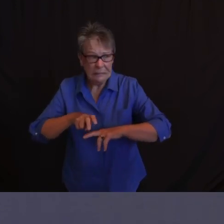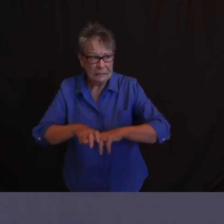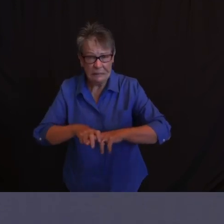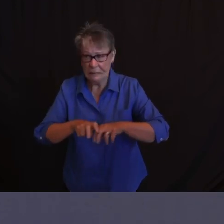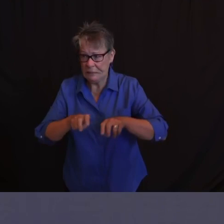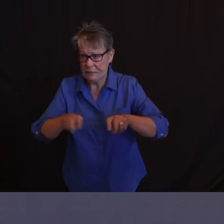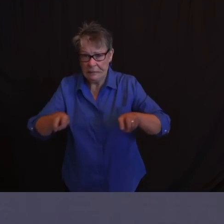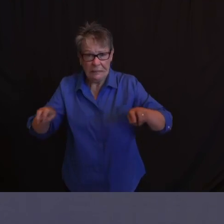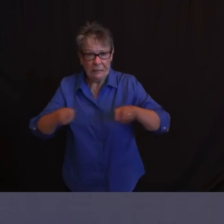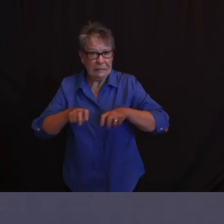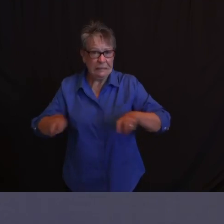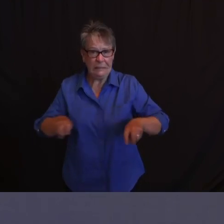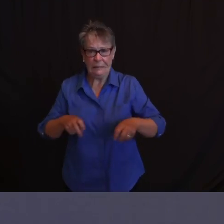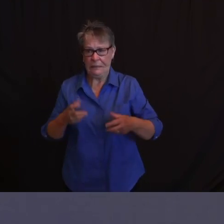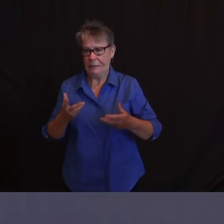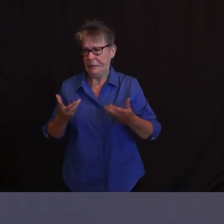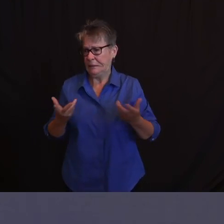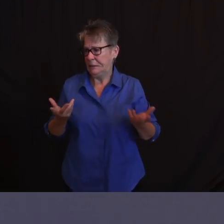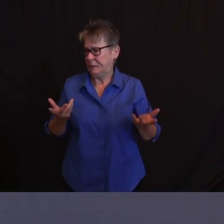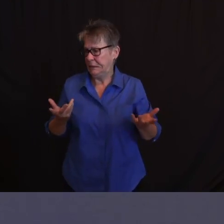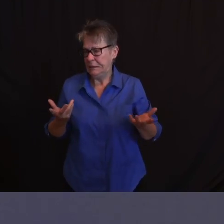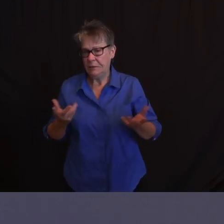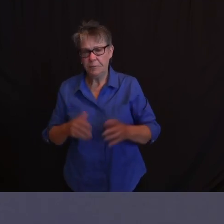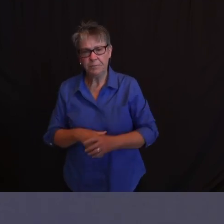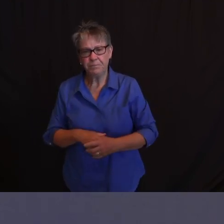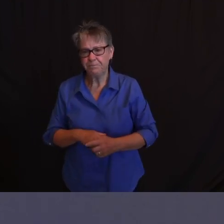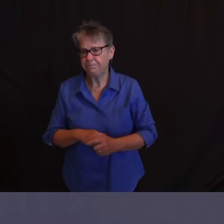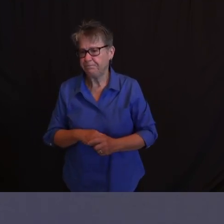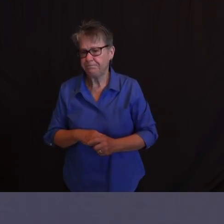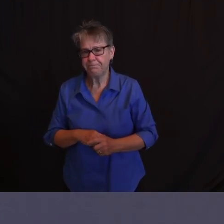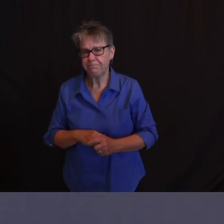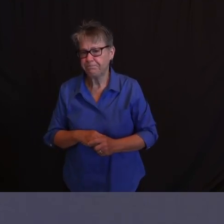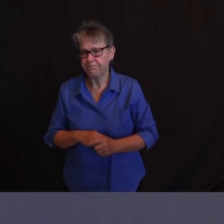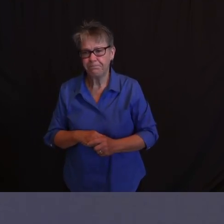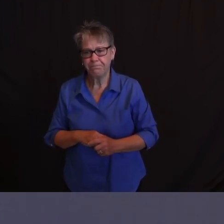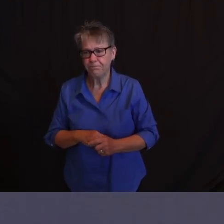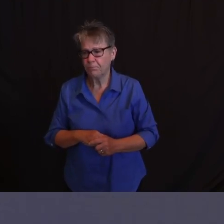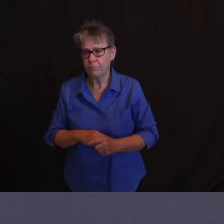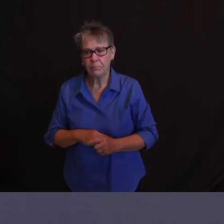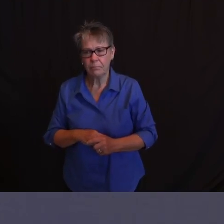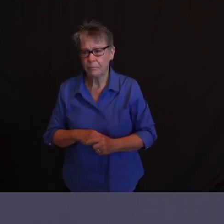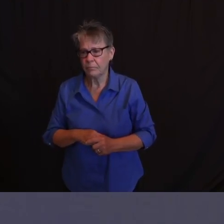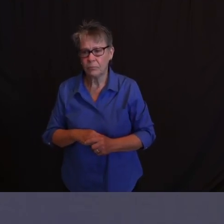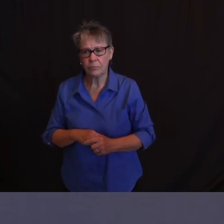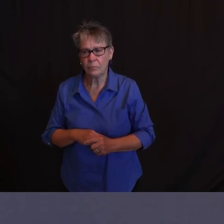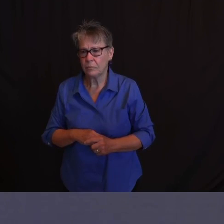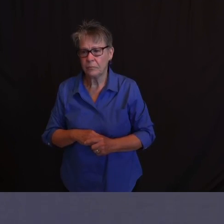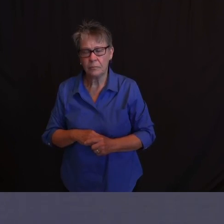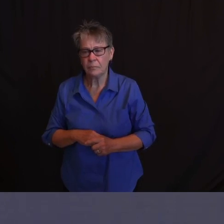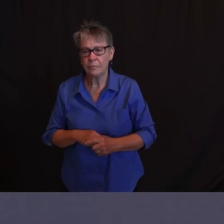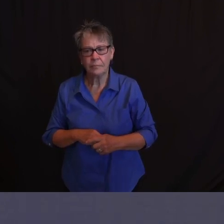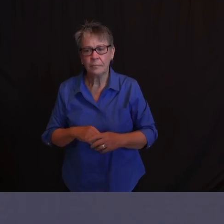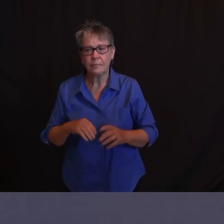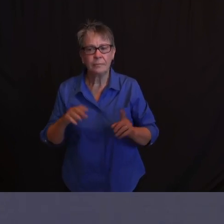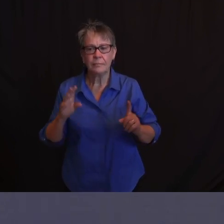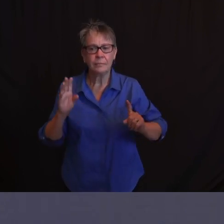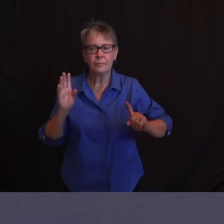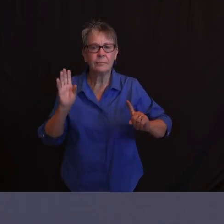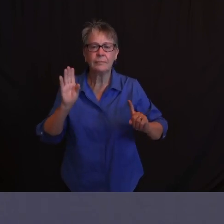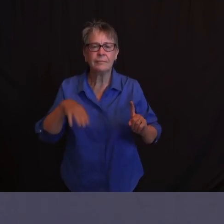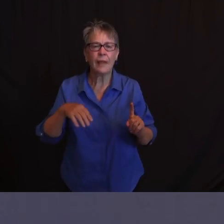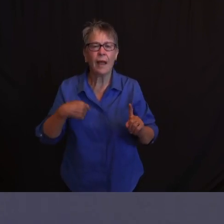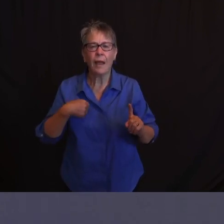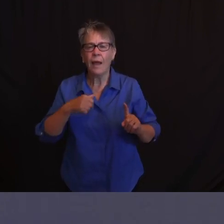We're still, listen, I've said this, I haven't said it in a couple of weeks, but without Pat Callahan here, I'll go out on a limb and hope that he